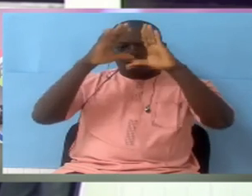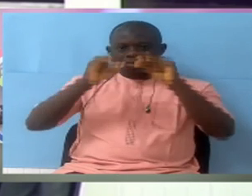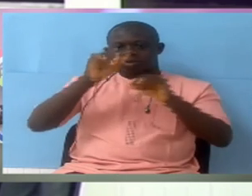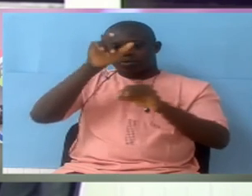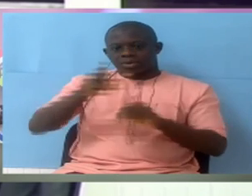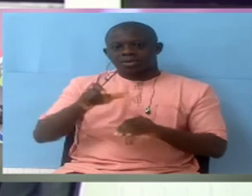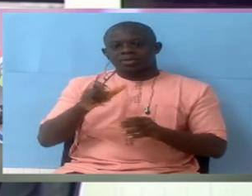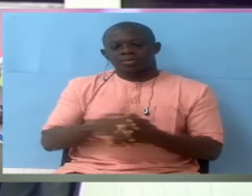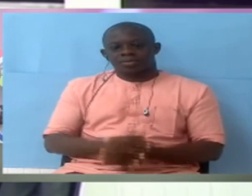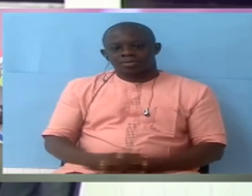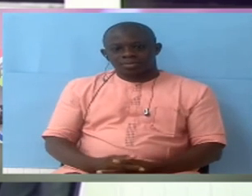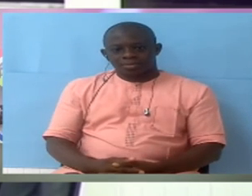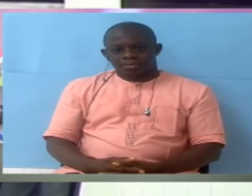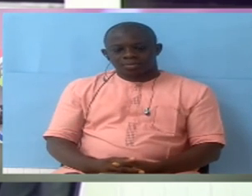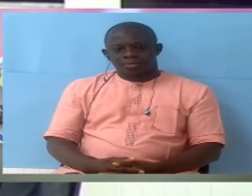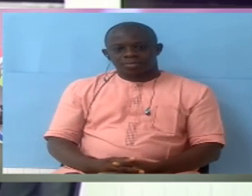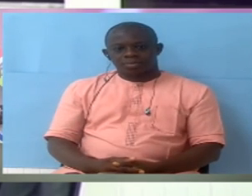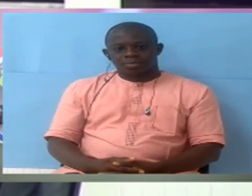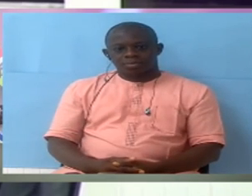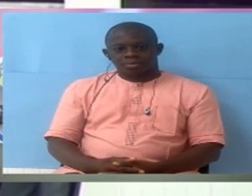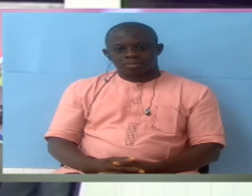la kilifa la ko jité bëreb.